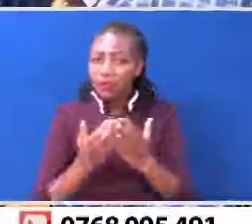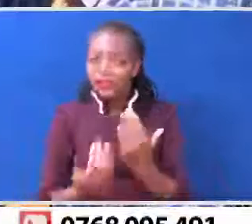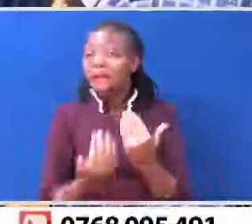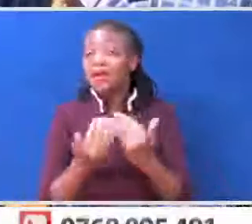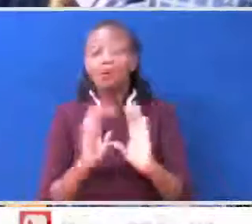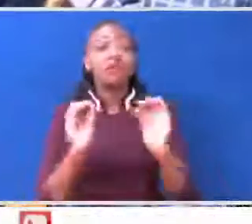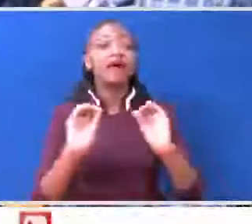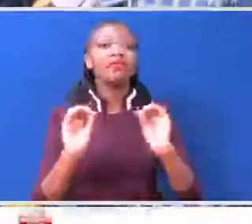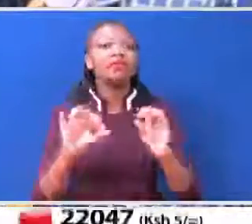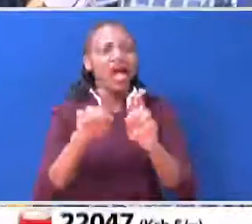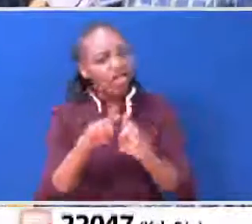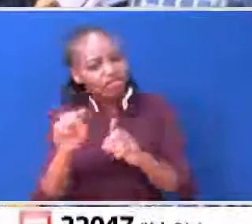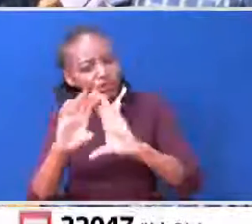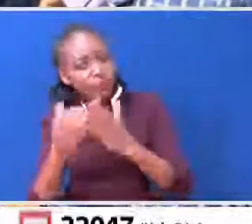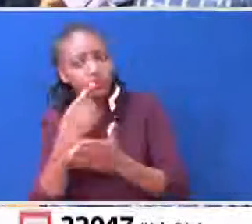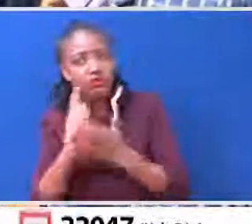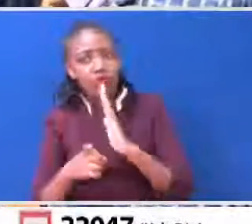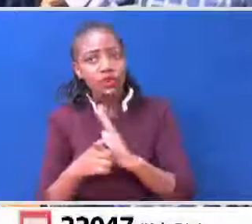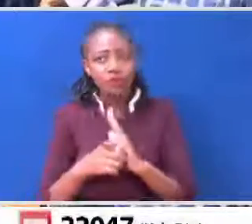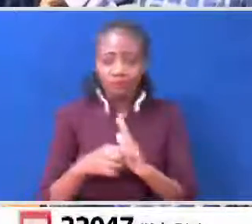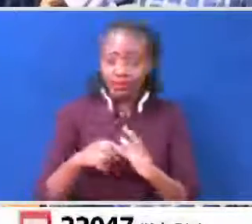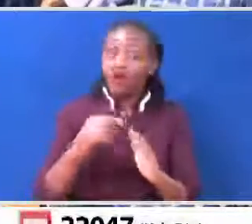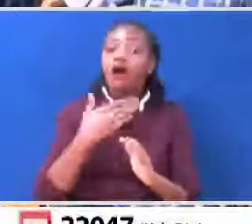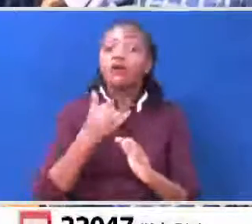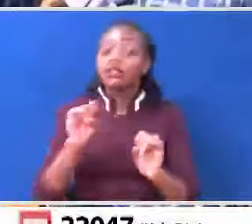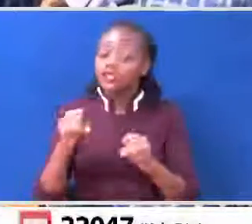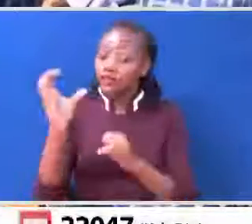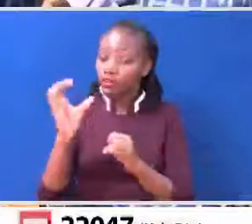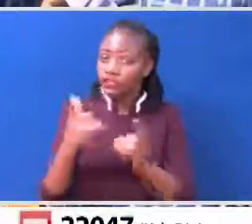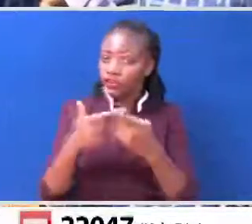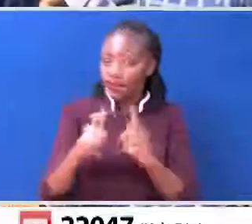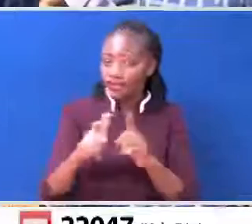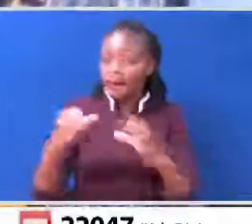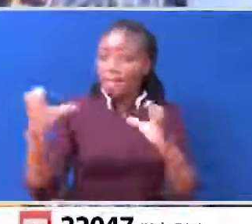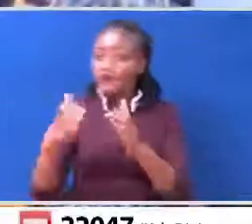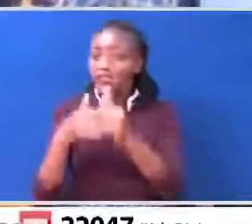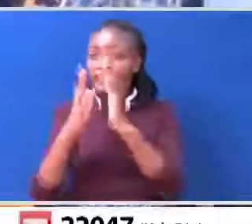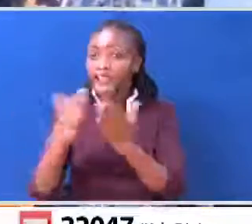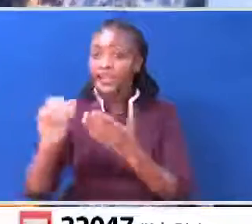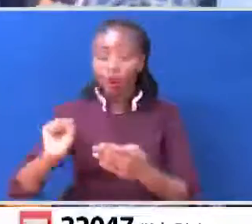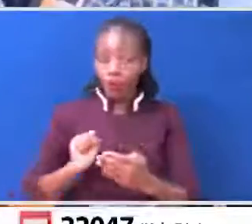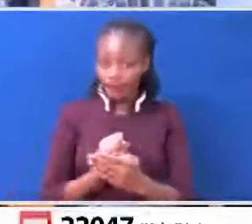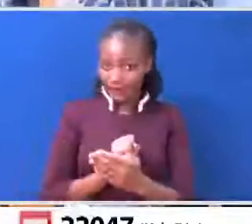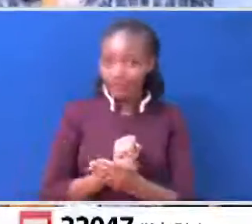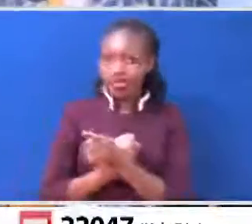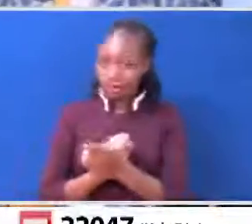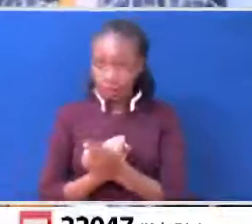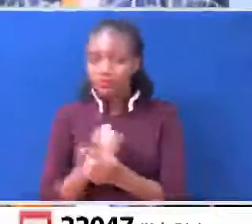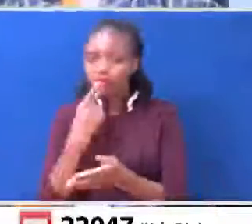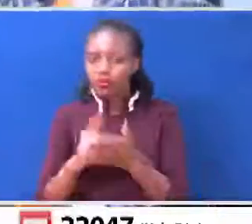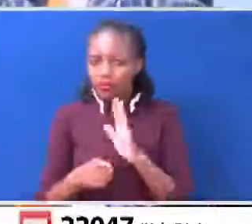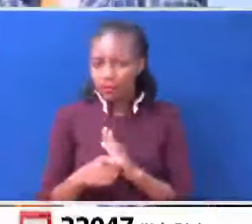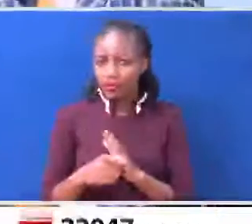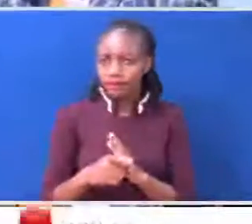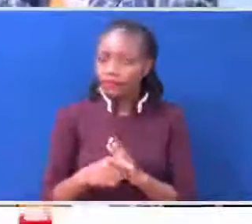Jamii hiyo sasa ikidai kupewa eneo bunge. Lakini kiranja wa wengi katika bunge la seneti Irungu Kang'ata anasema